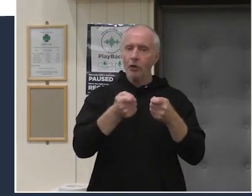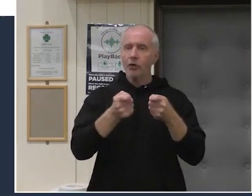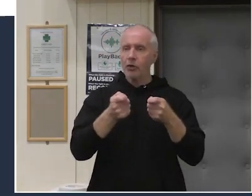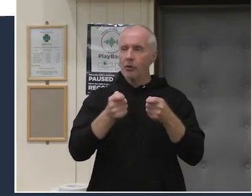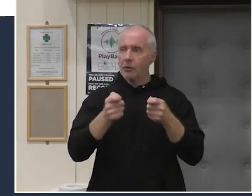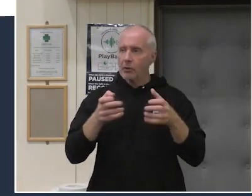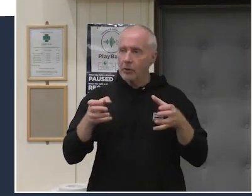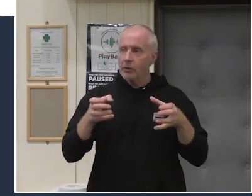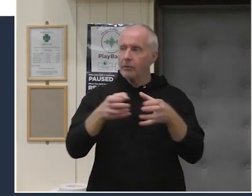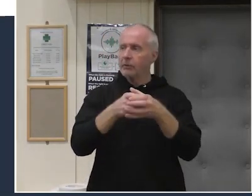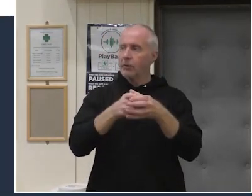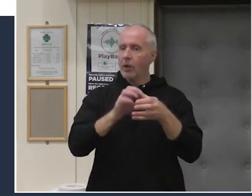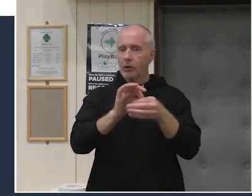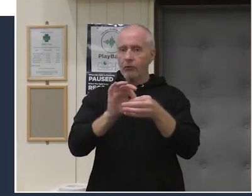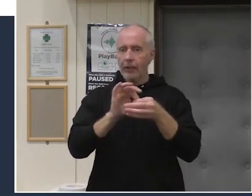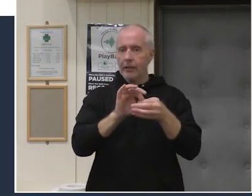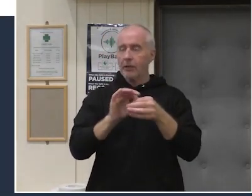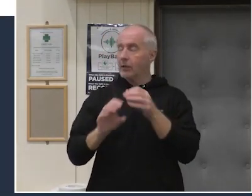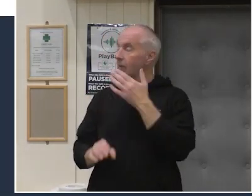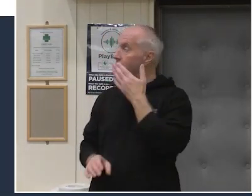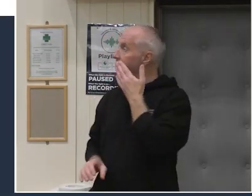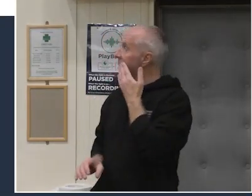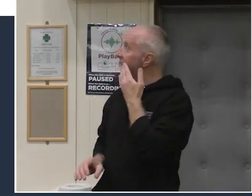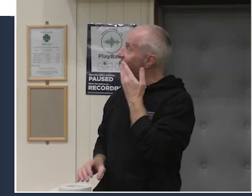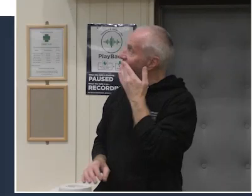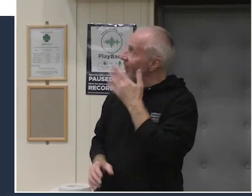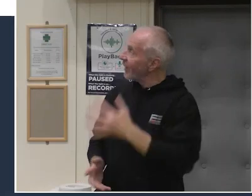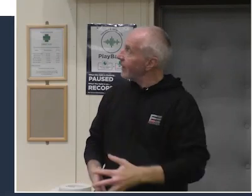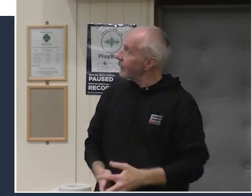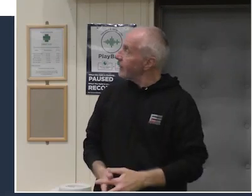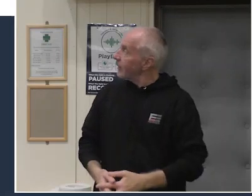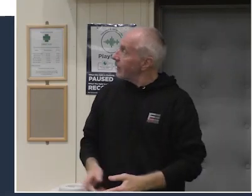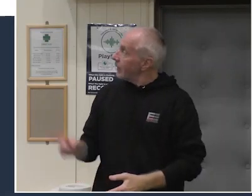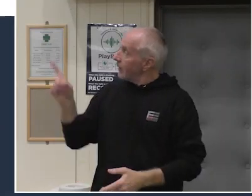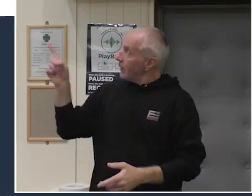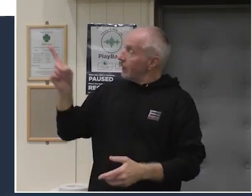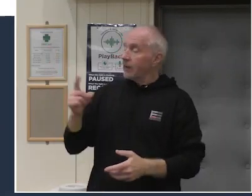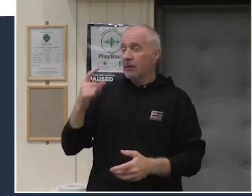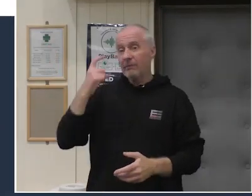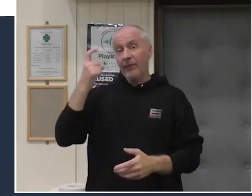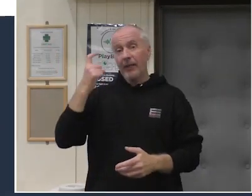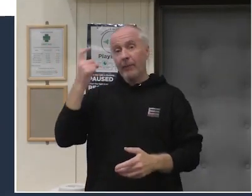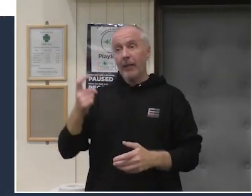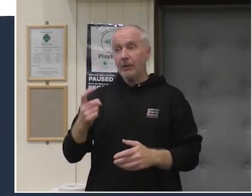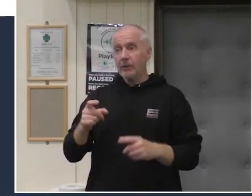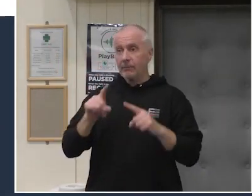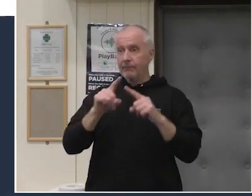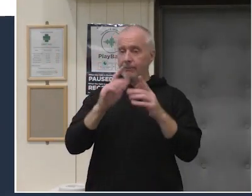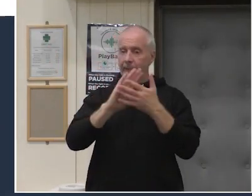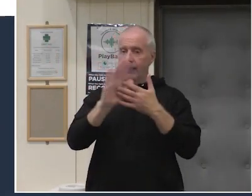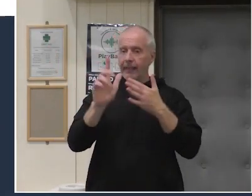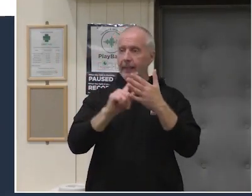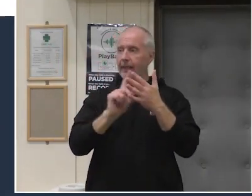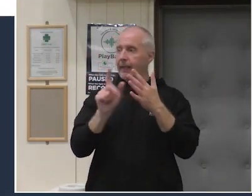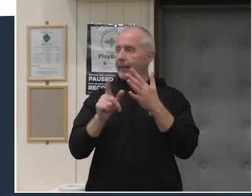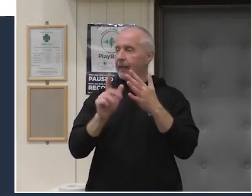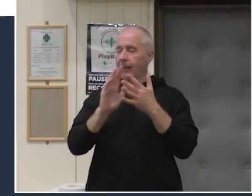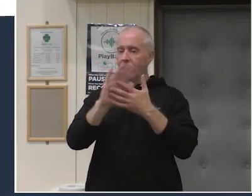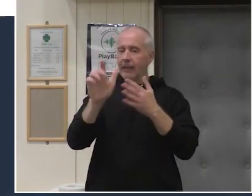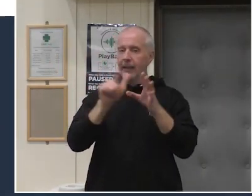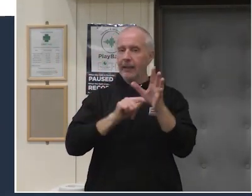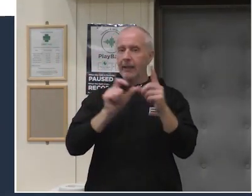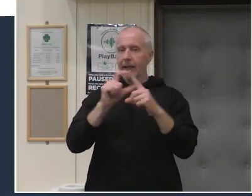There's a tricky one. So imagine this here is a helium atom. No, it's not, it's hydrogen.